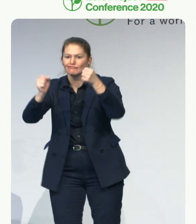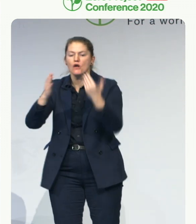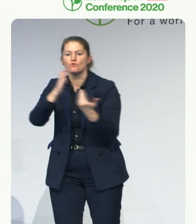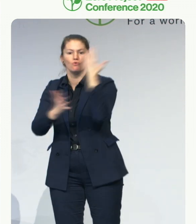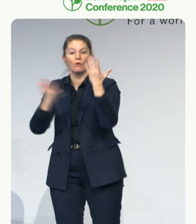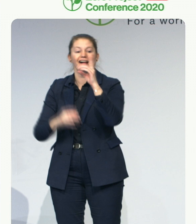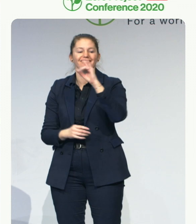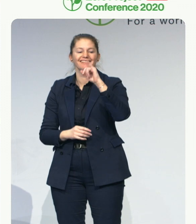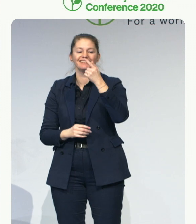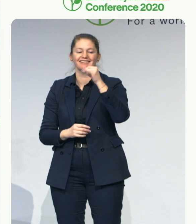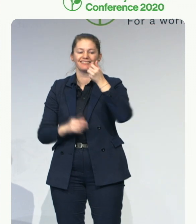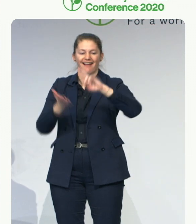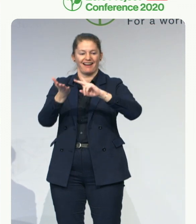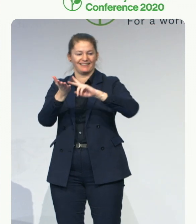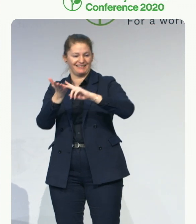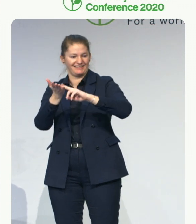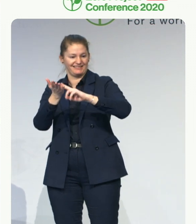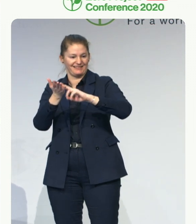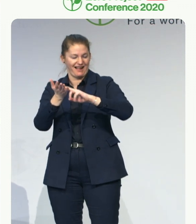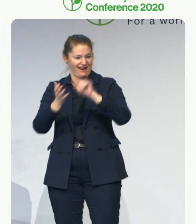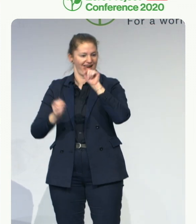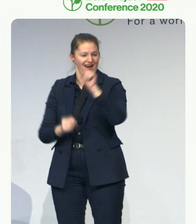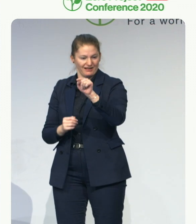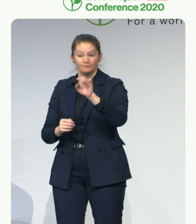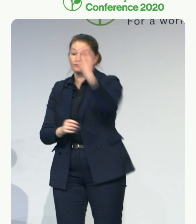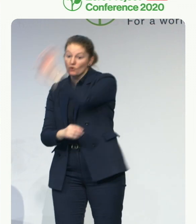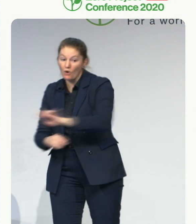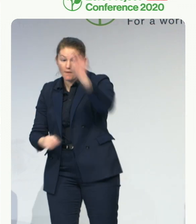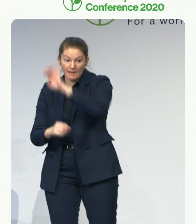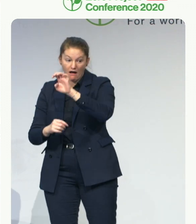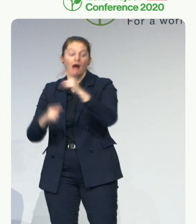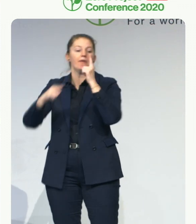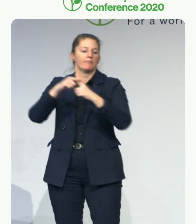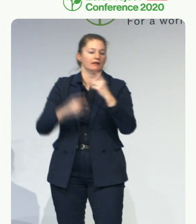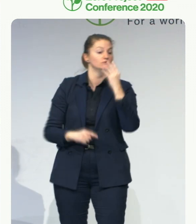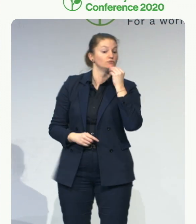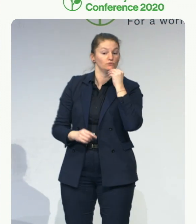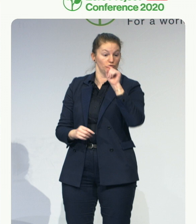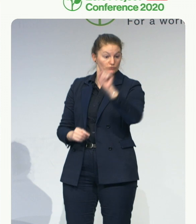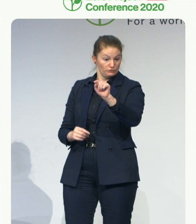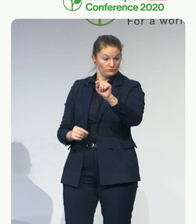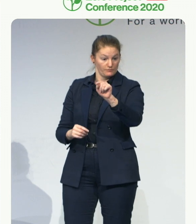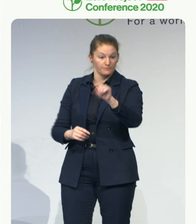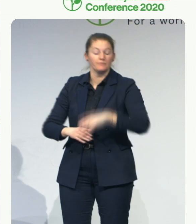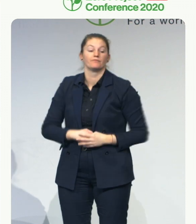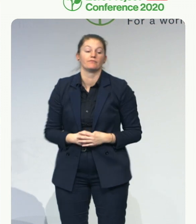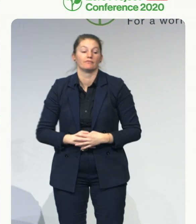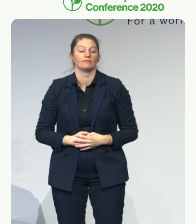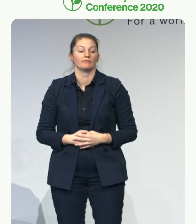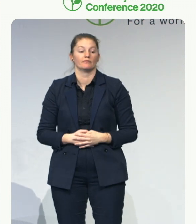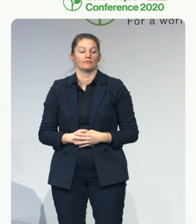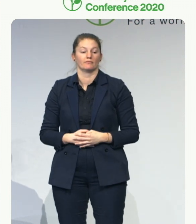in Europe and Israel. This program is conducted within the framework of the